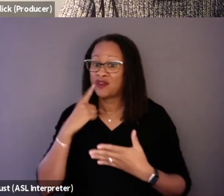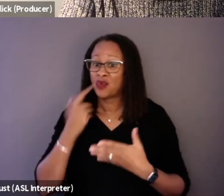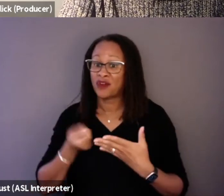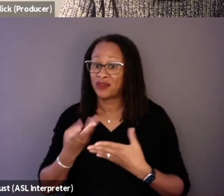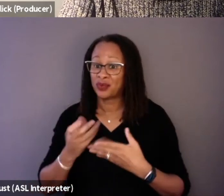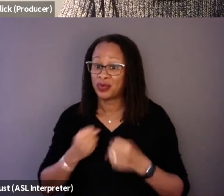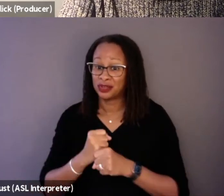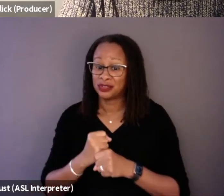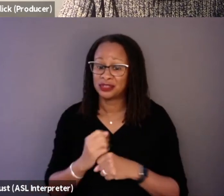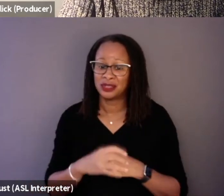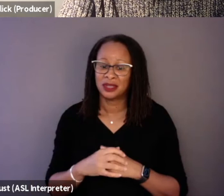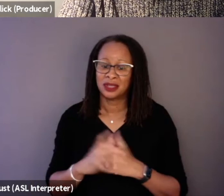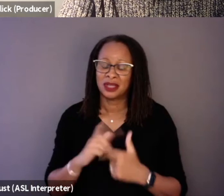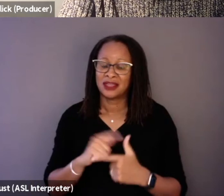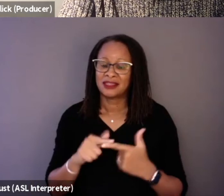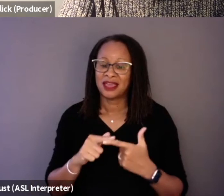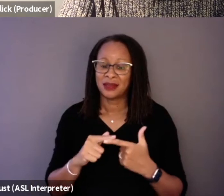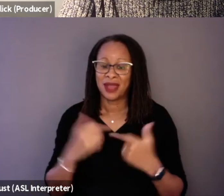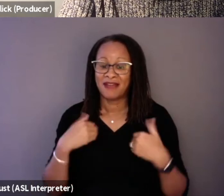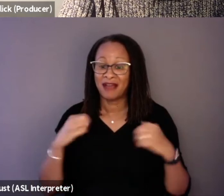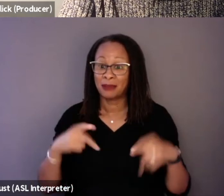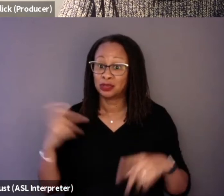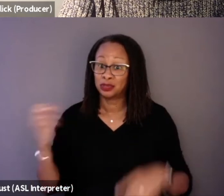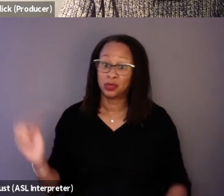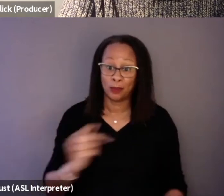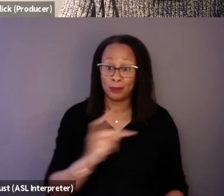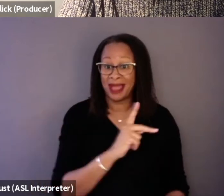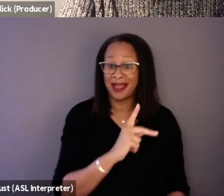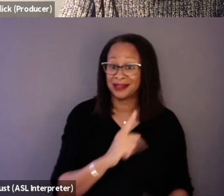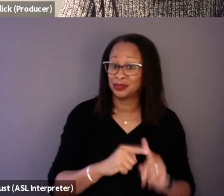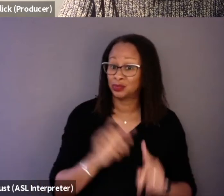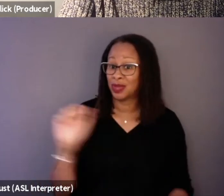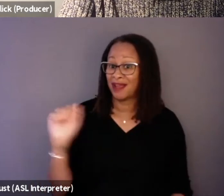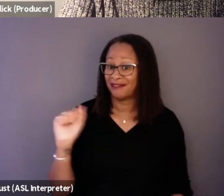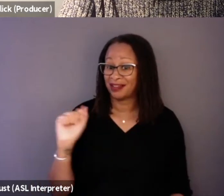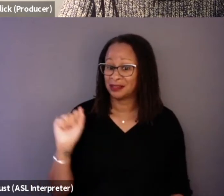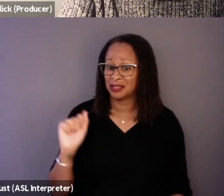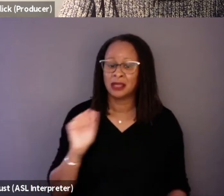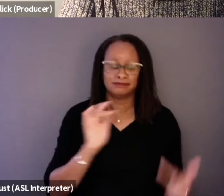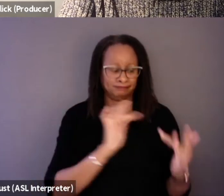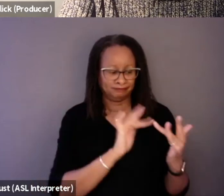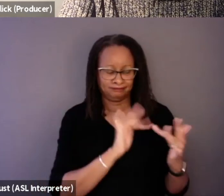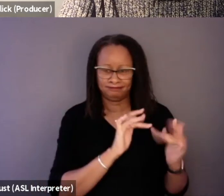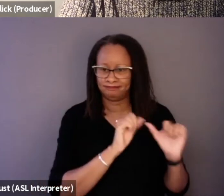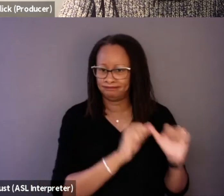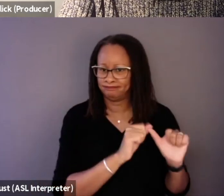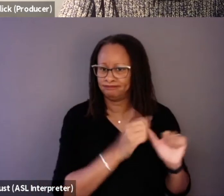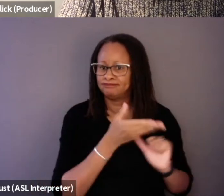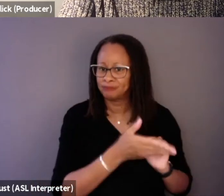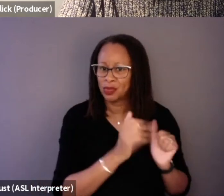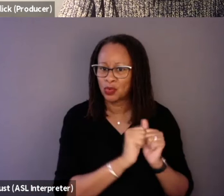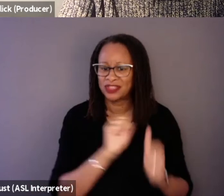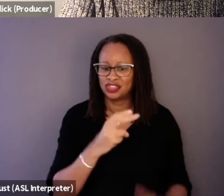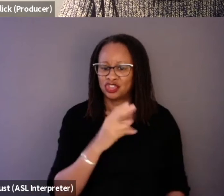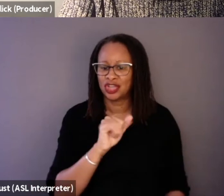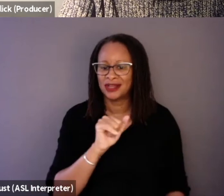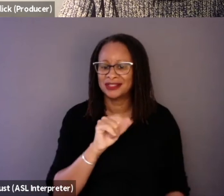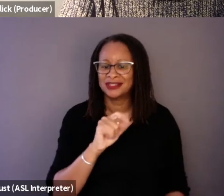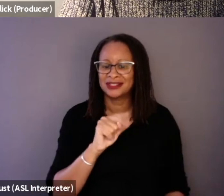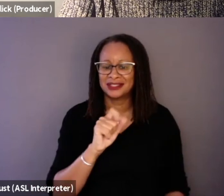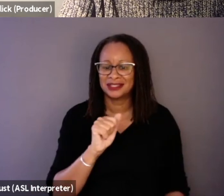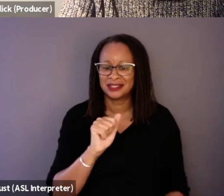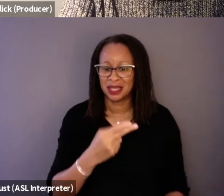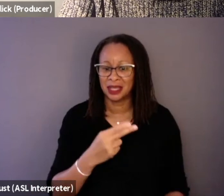and then we had the opportunity to go back, and we had kept in touch with Shaista, but it was also really hard to reach